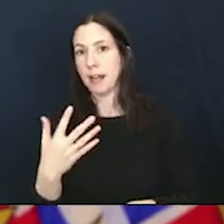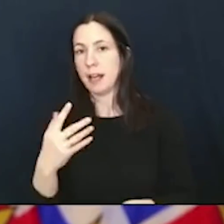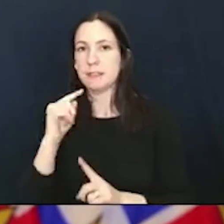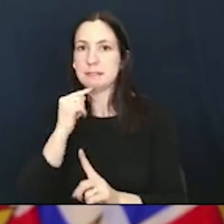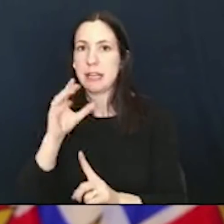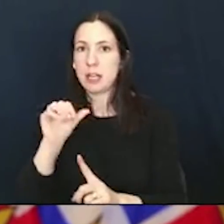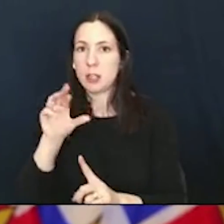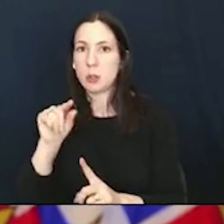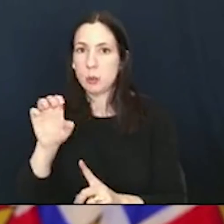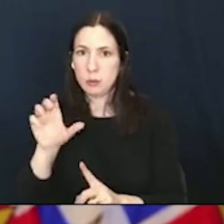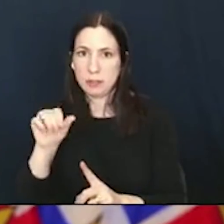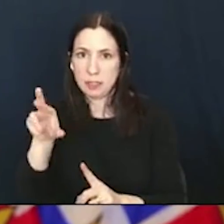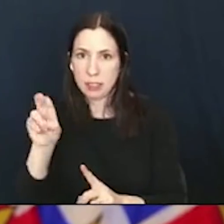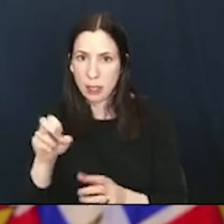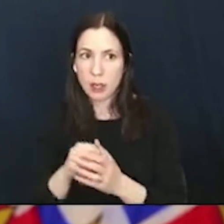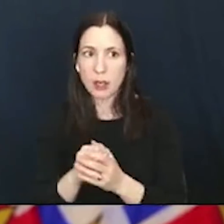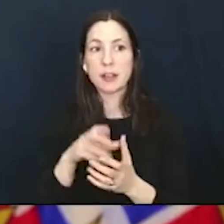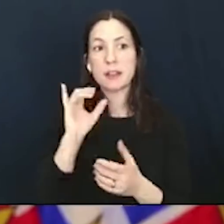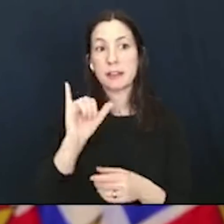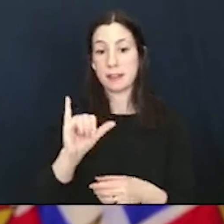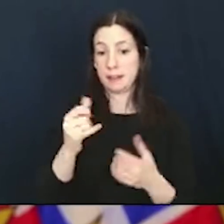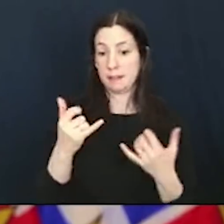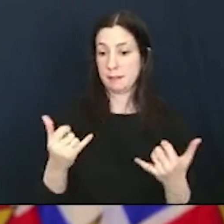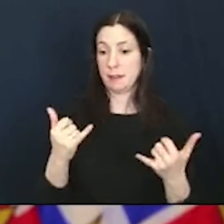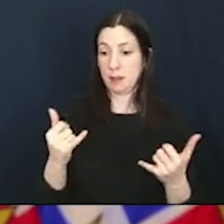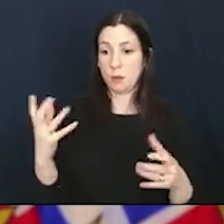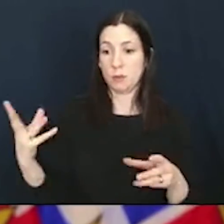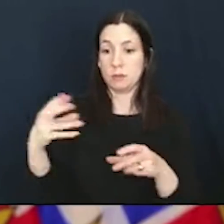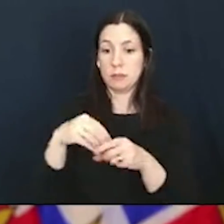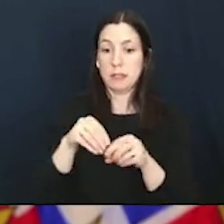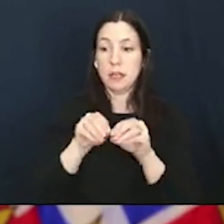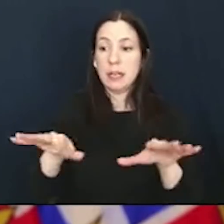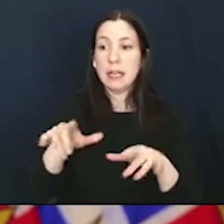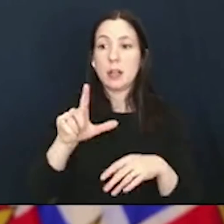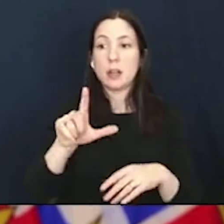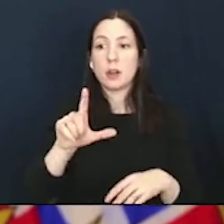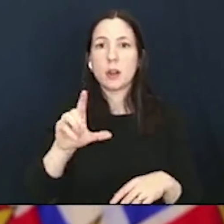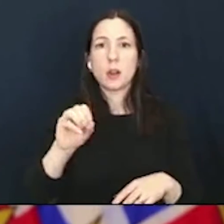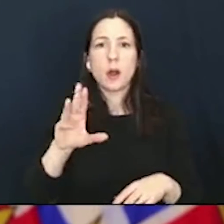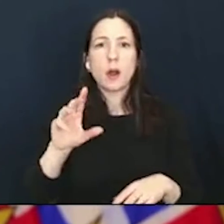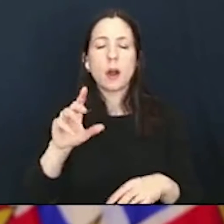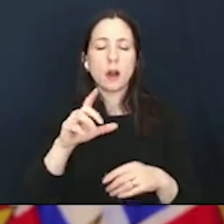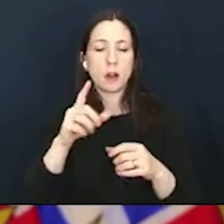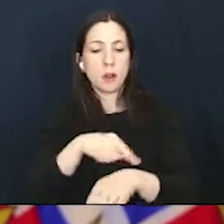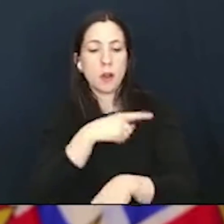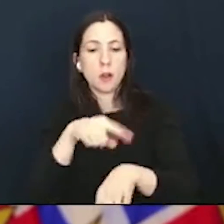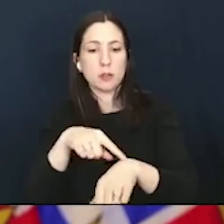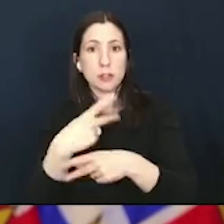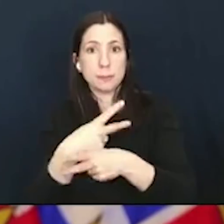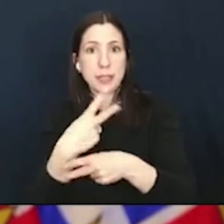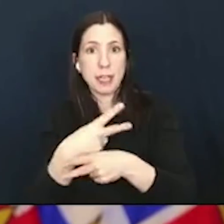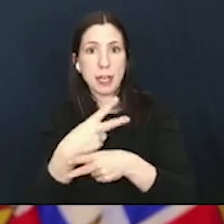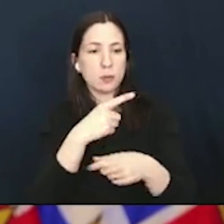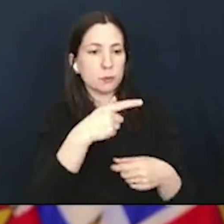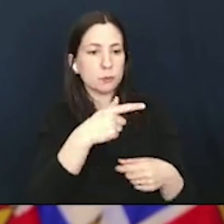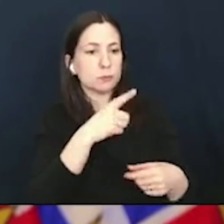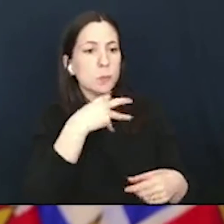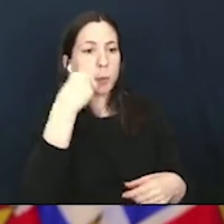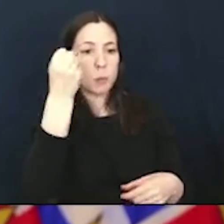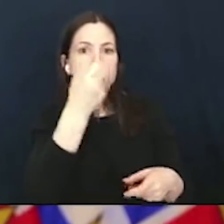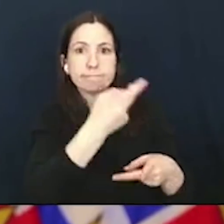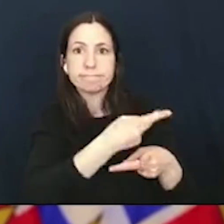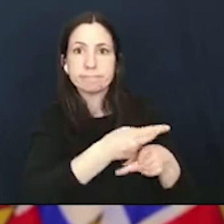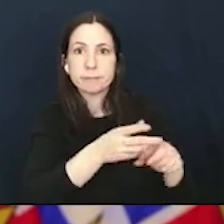includes 415 residents and 218 staff now involved in outbreaks in long-term care. And if we look at